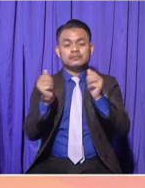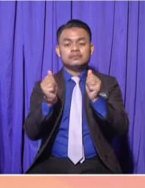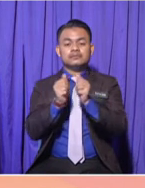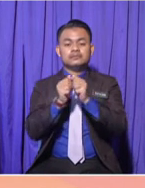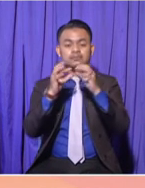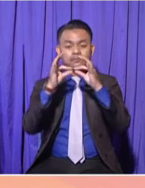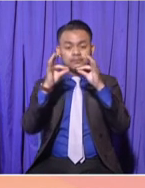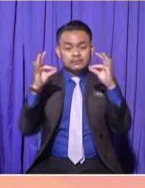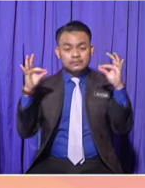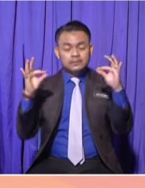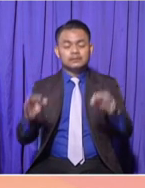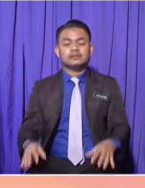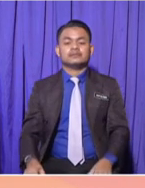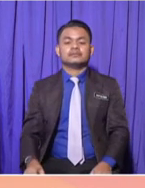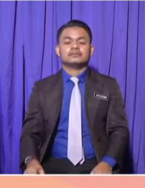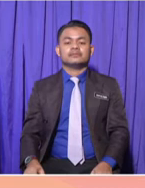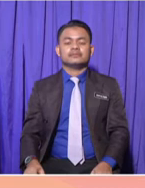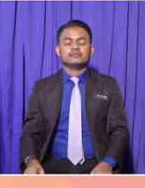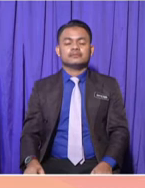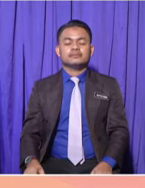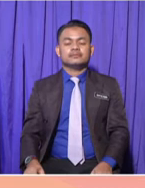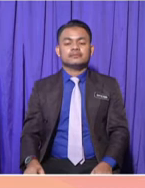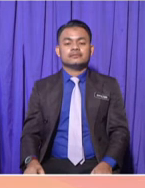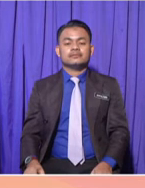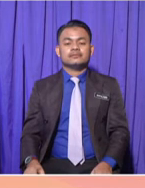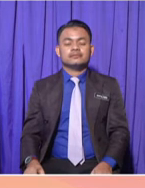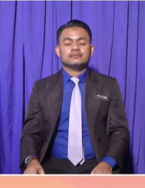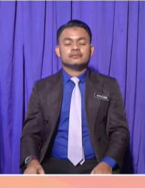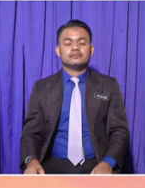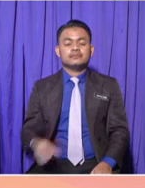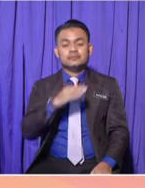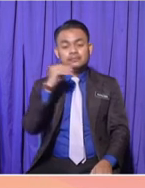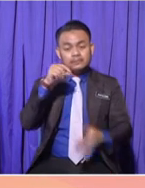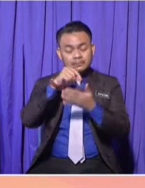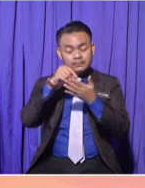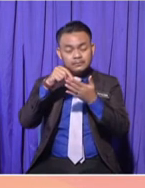and state the place value of any number.